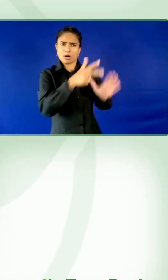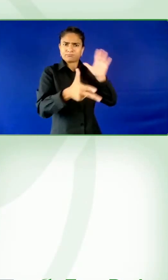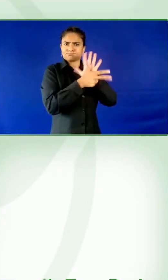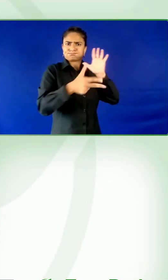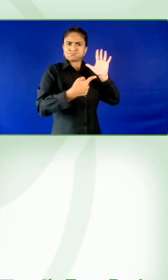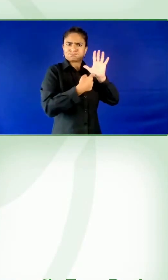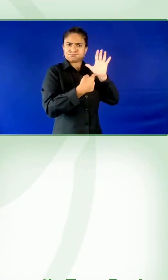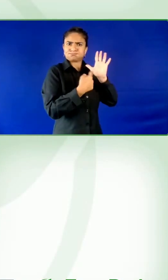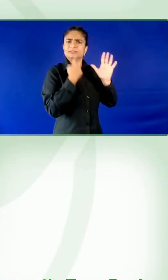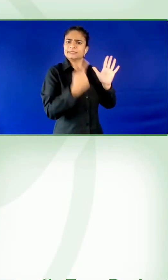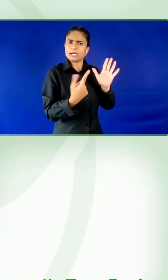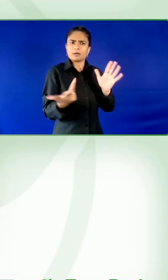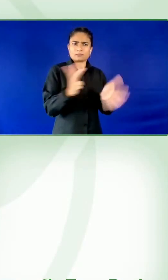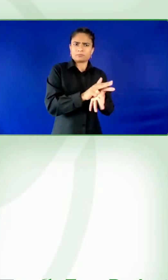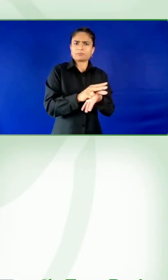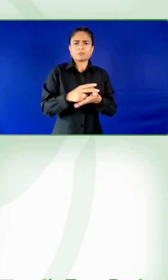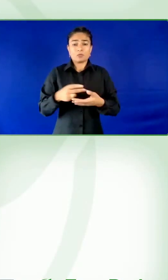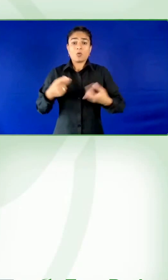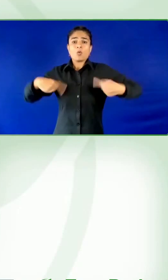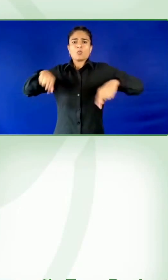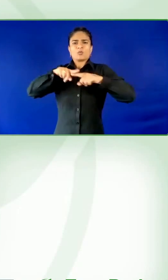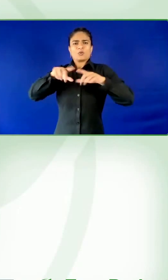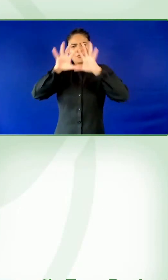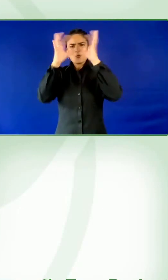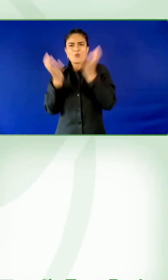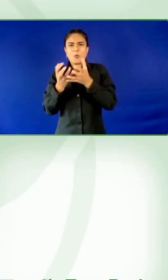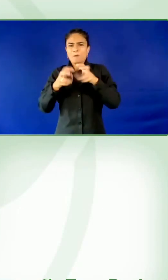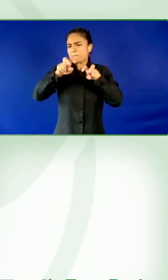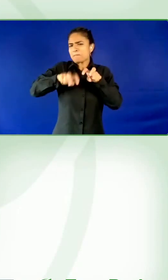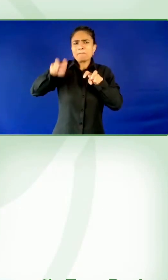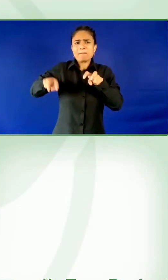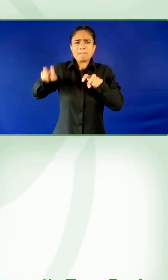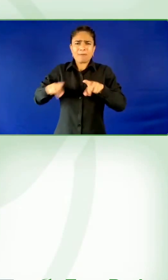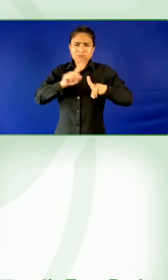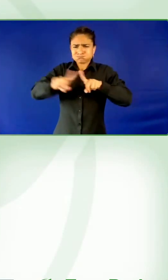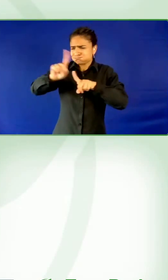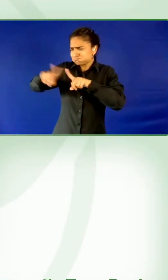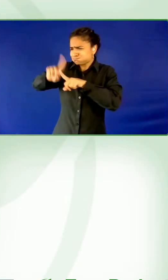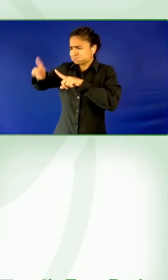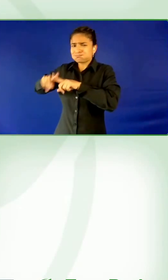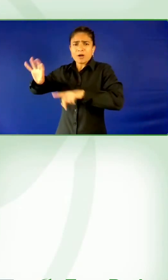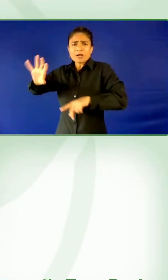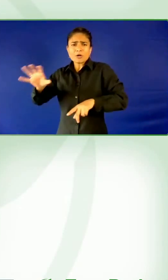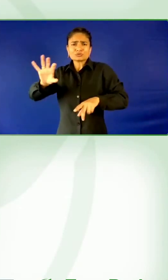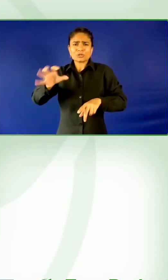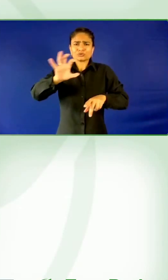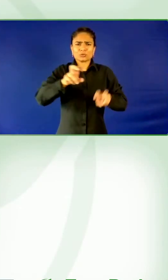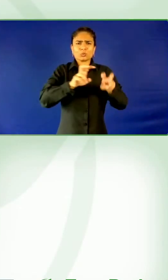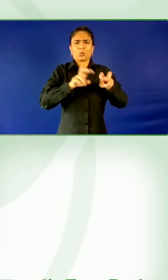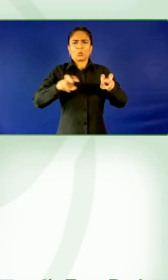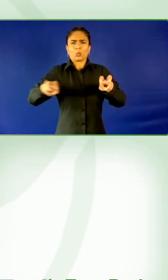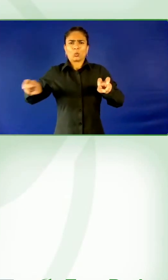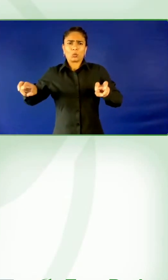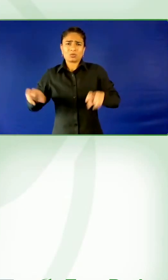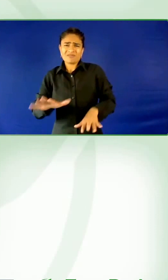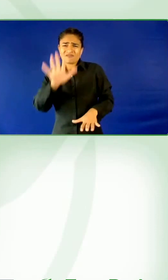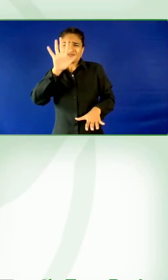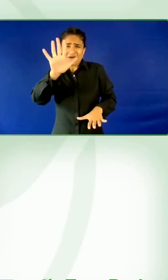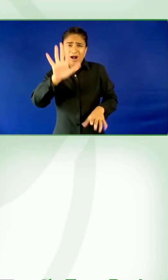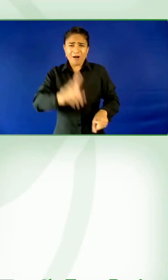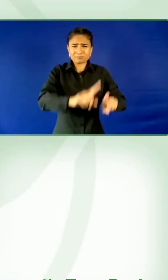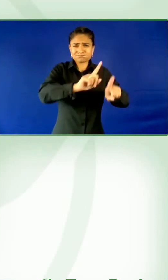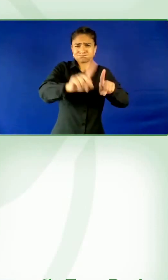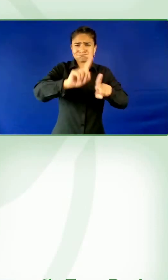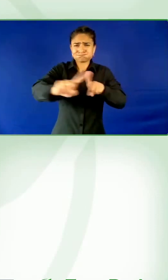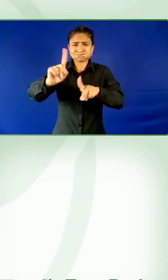regarding sex education, sexual awareness, gender identity, reproductive rights, and